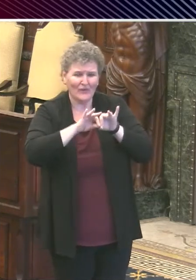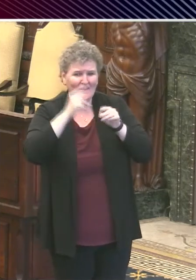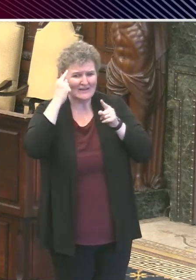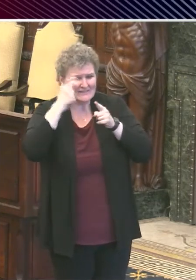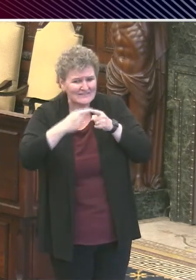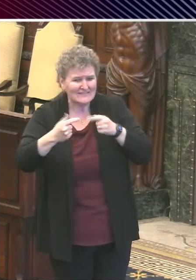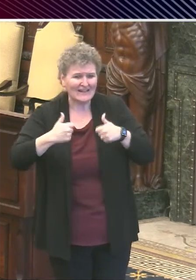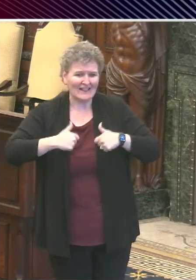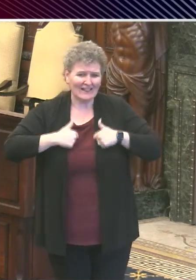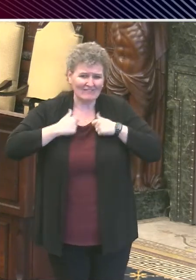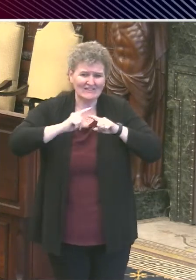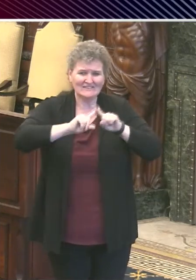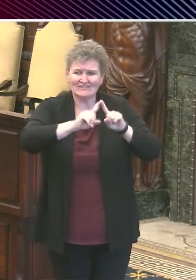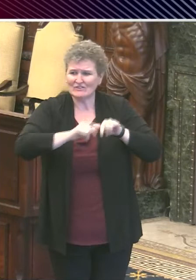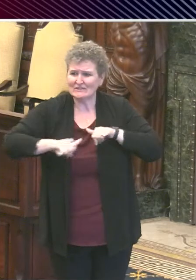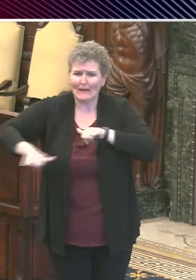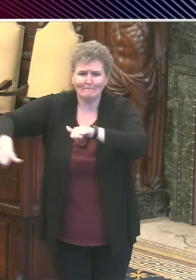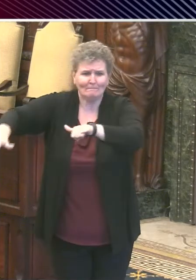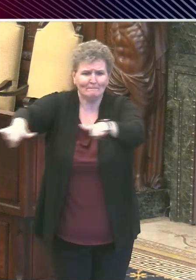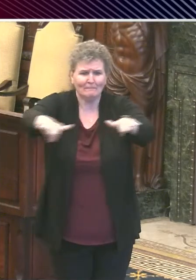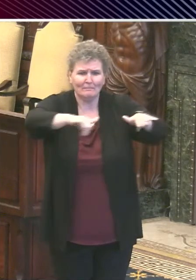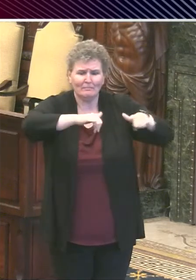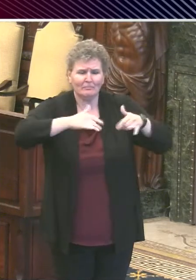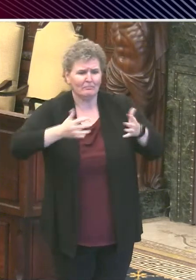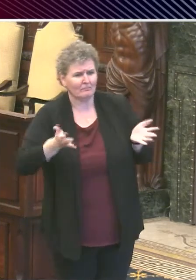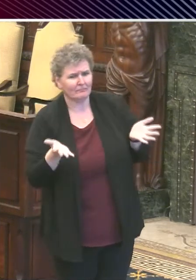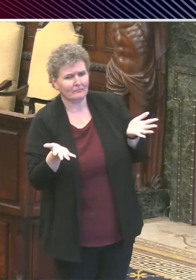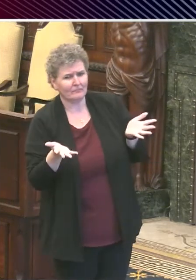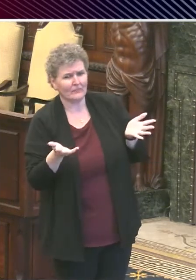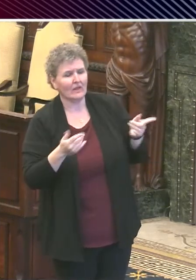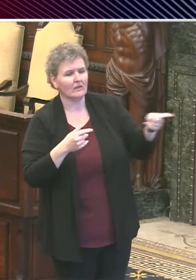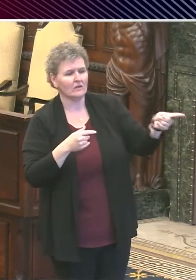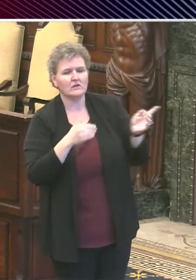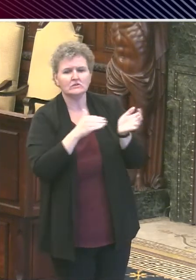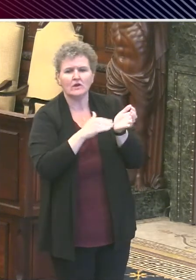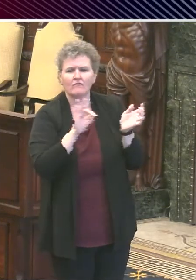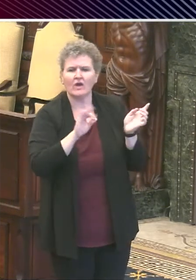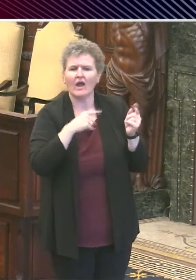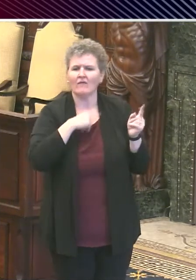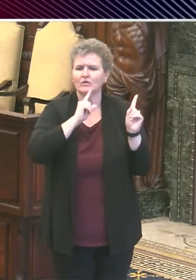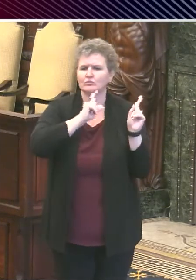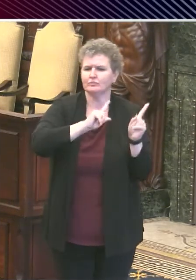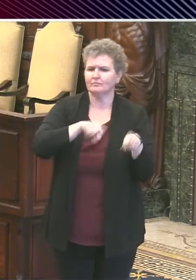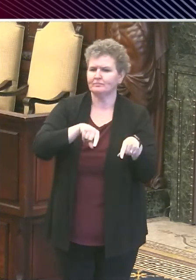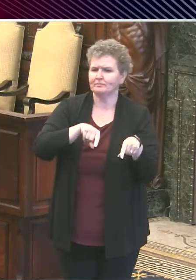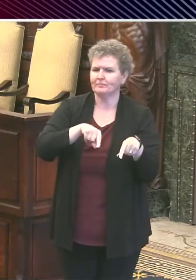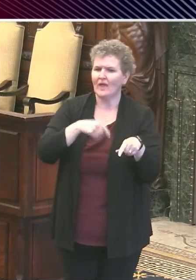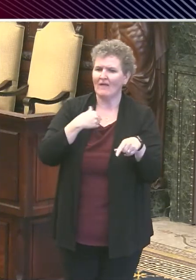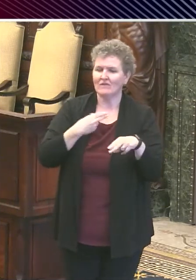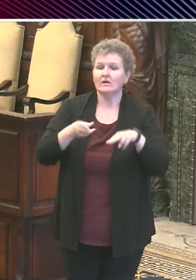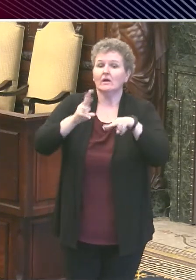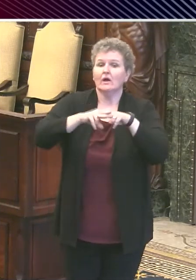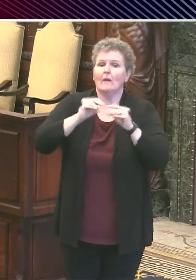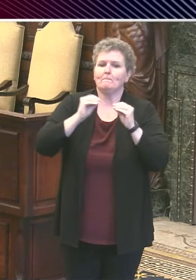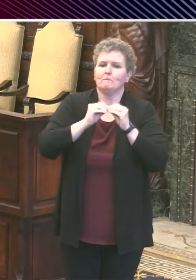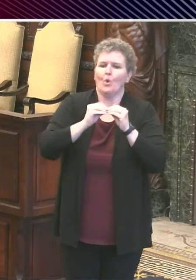standards. We certainly have had higher rates of